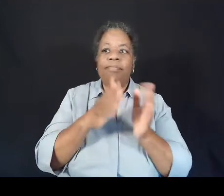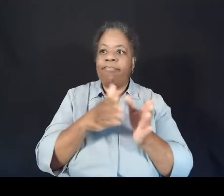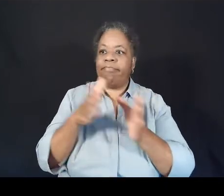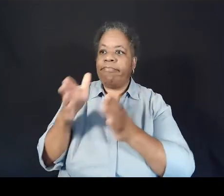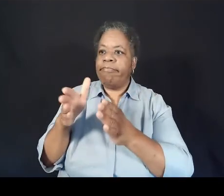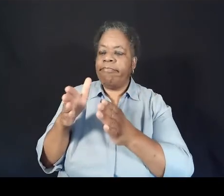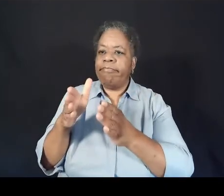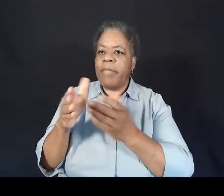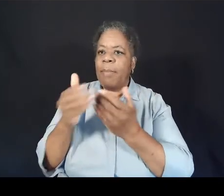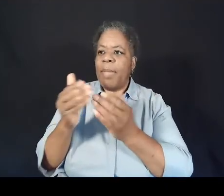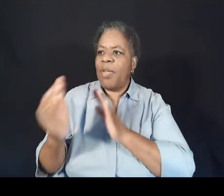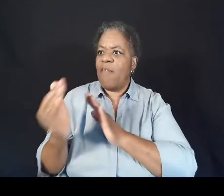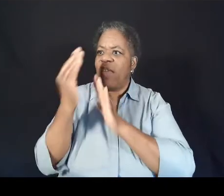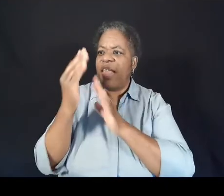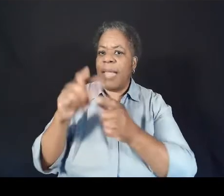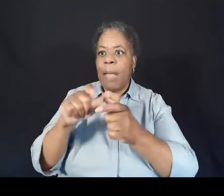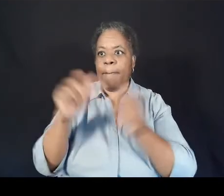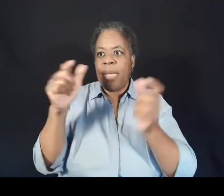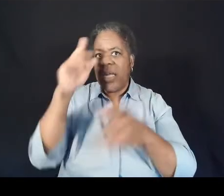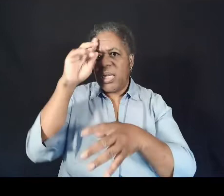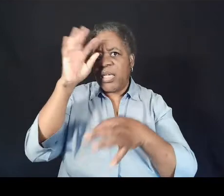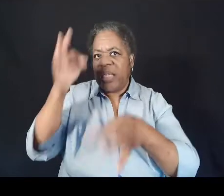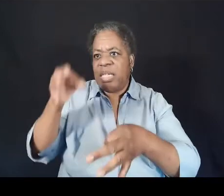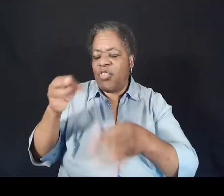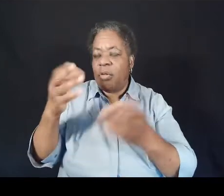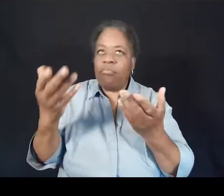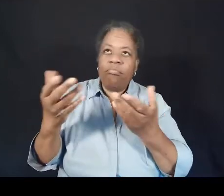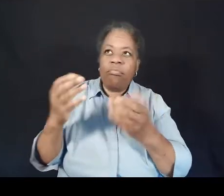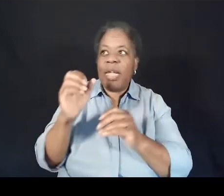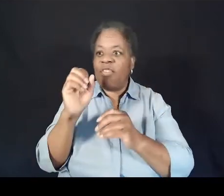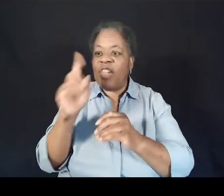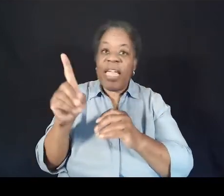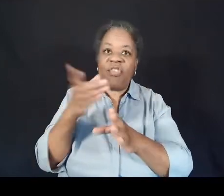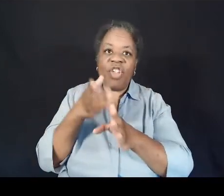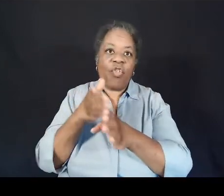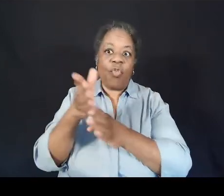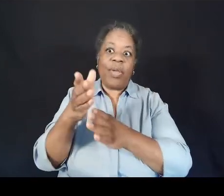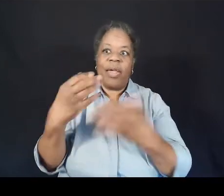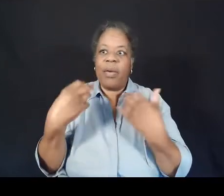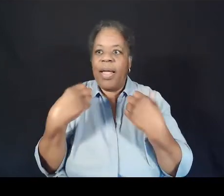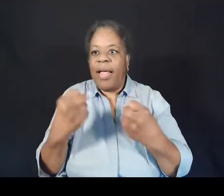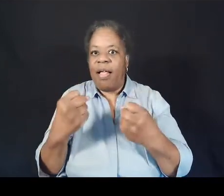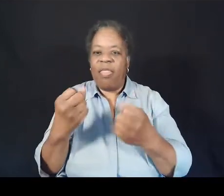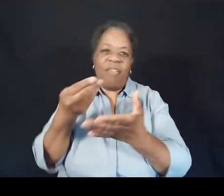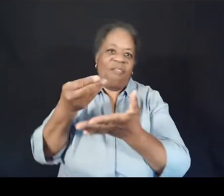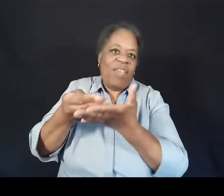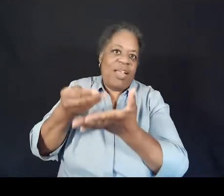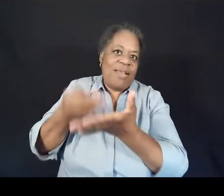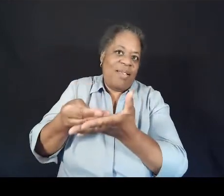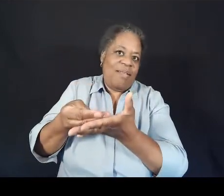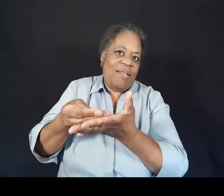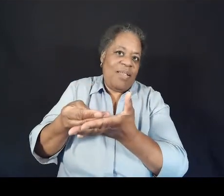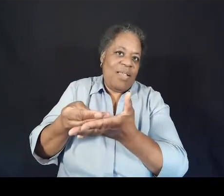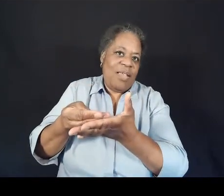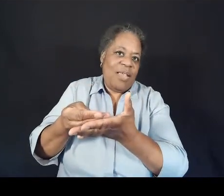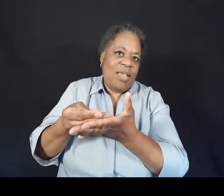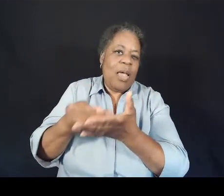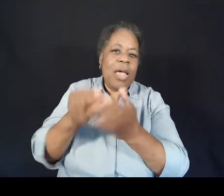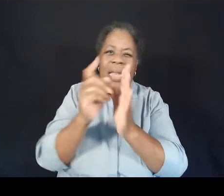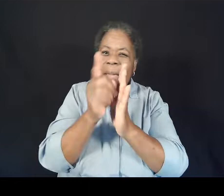big decision about your education or your career or your health or your finances. Take a minute right now.